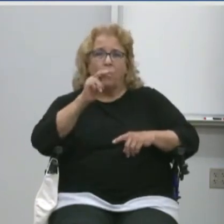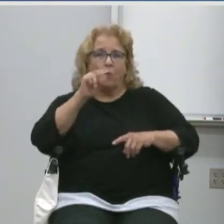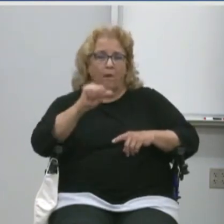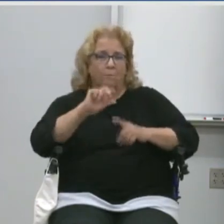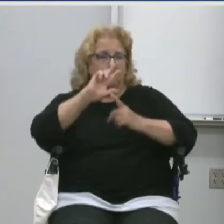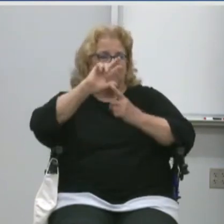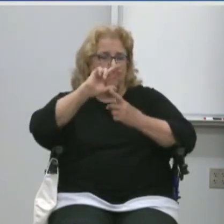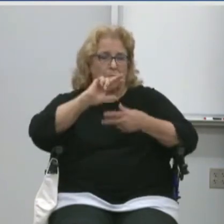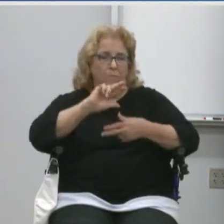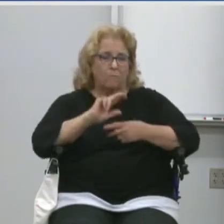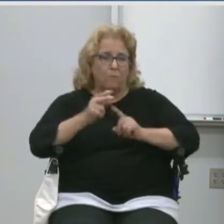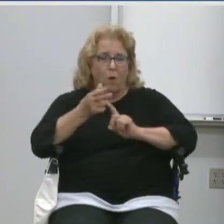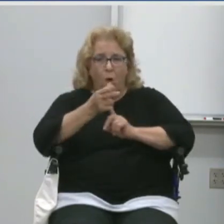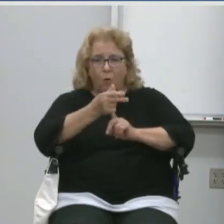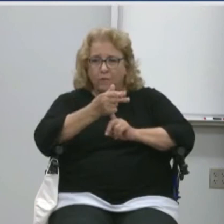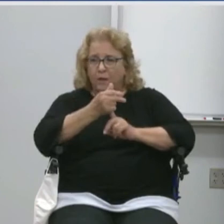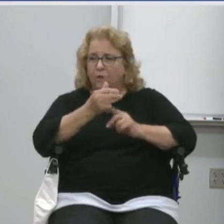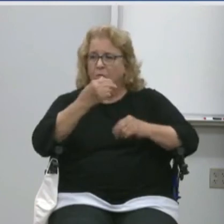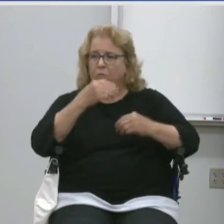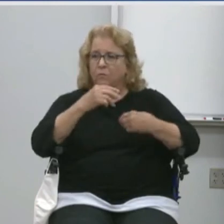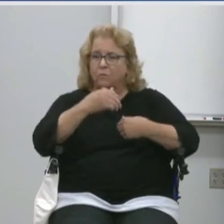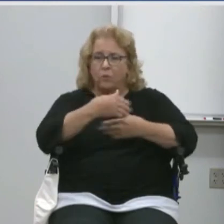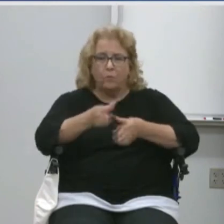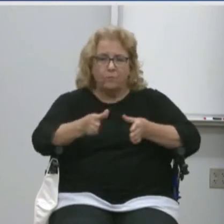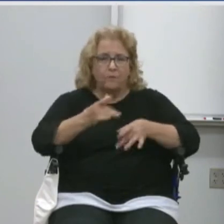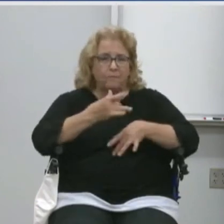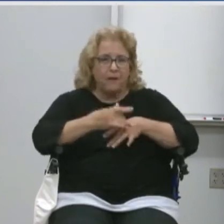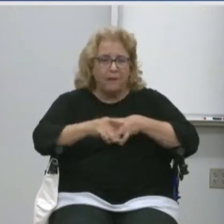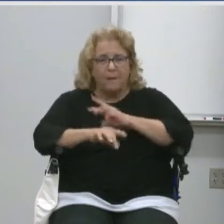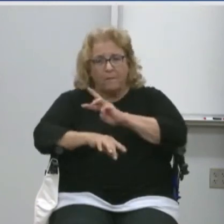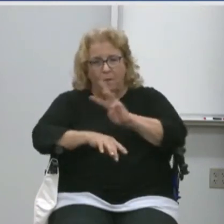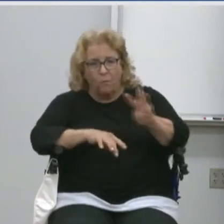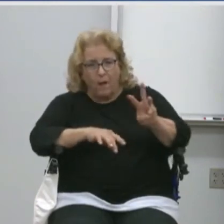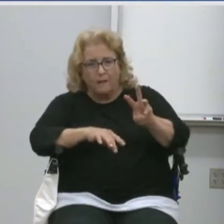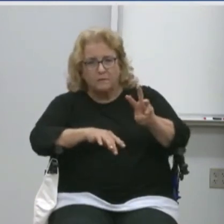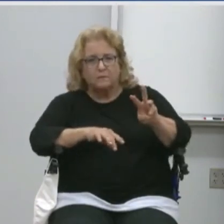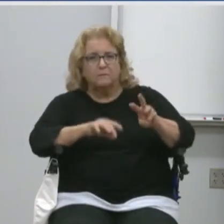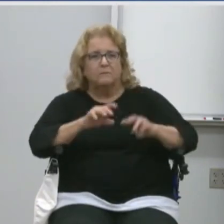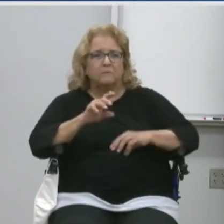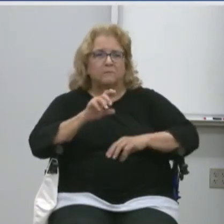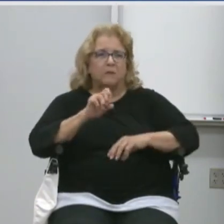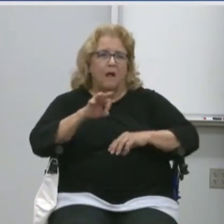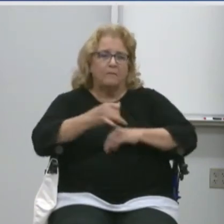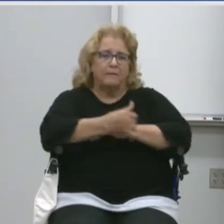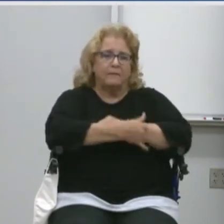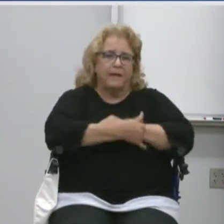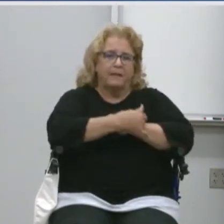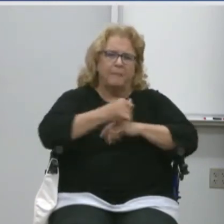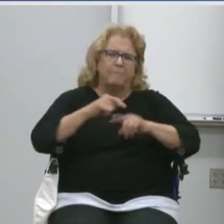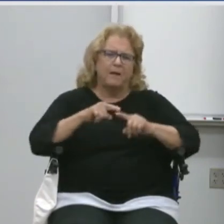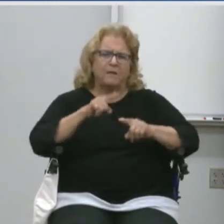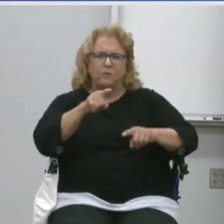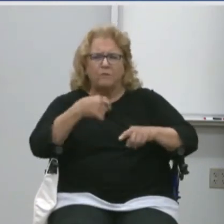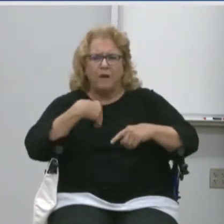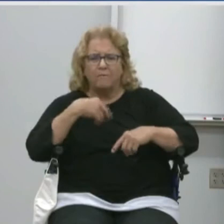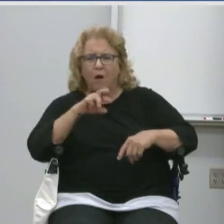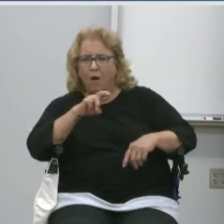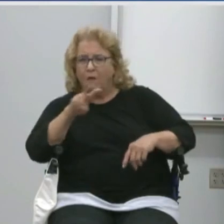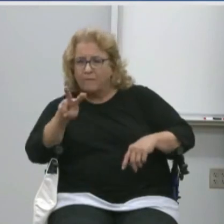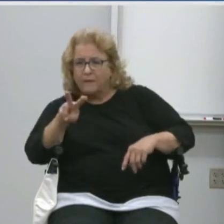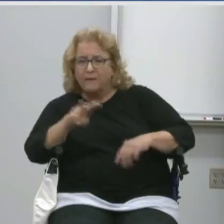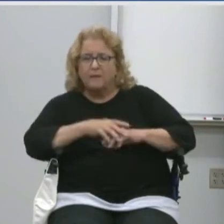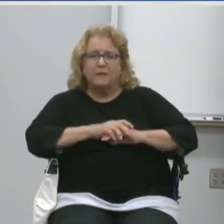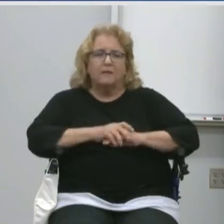are available on the west side of the county, staying with family and friends. However, if you're in an RV, a recreational vehicle, an older